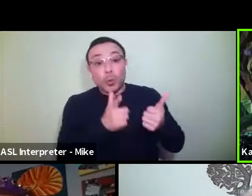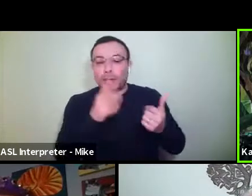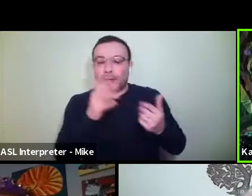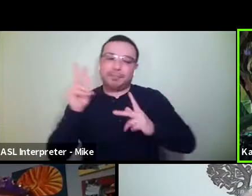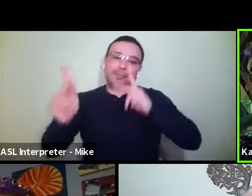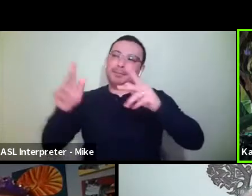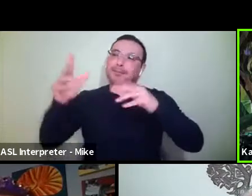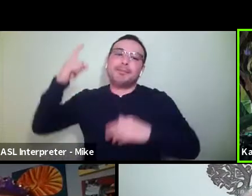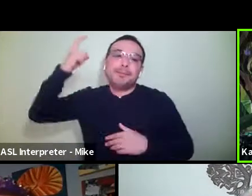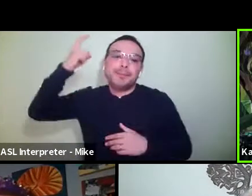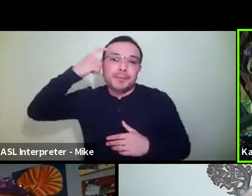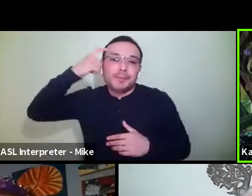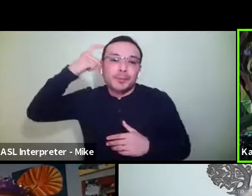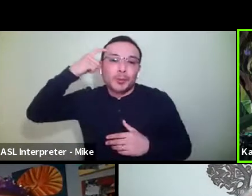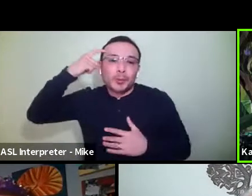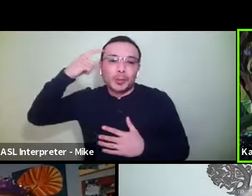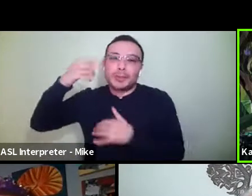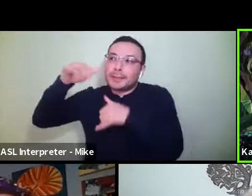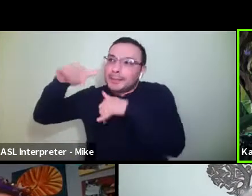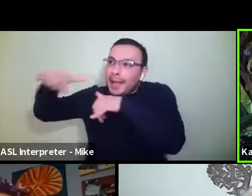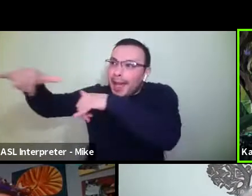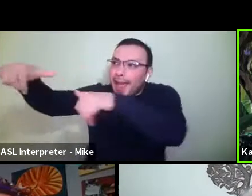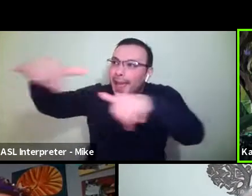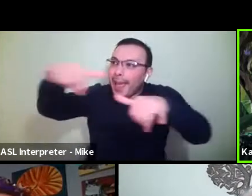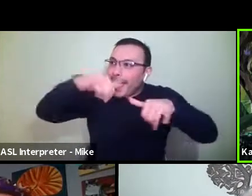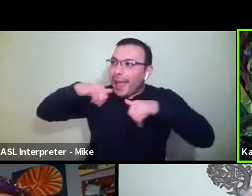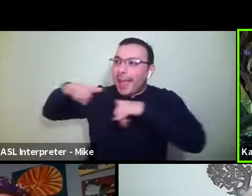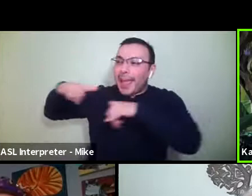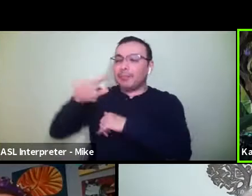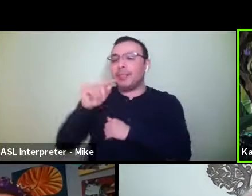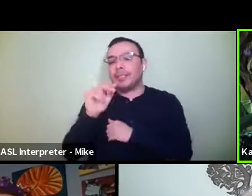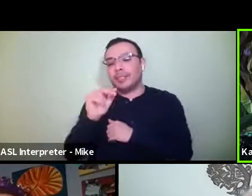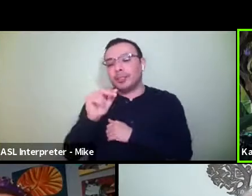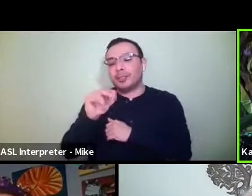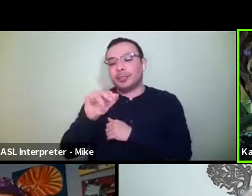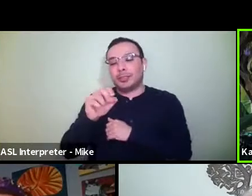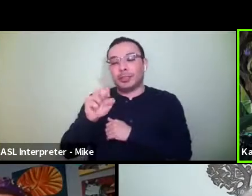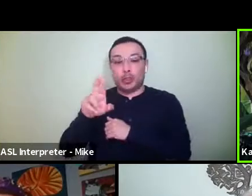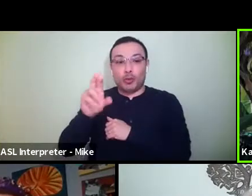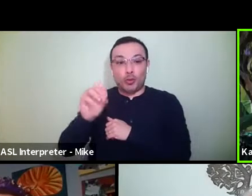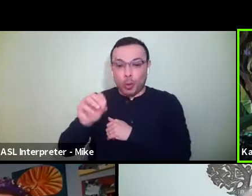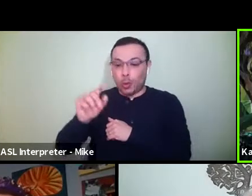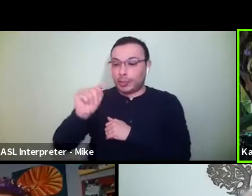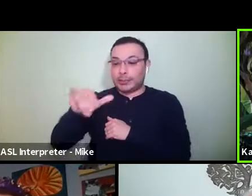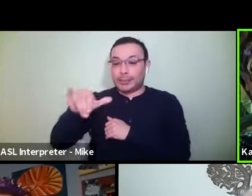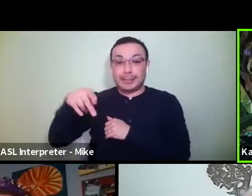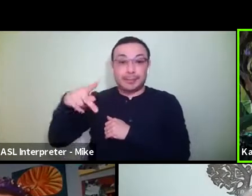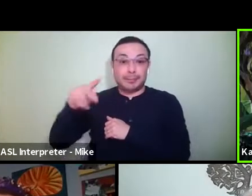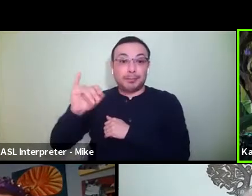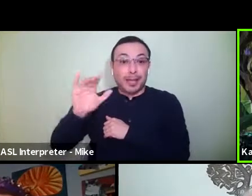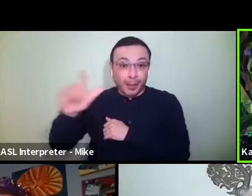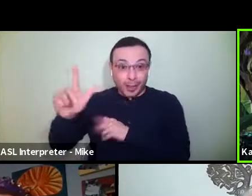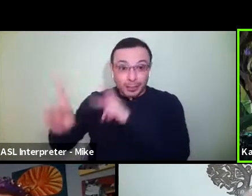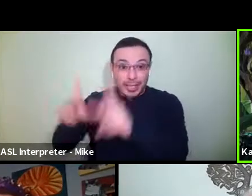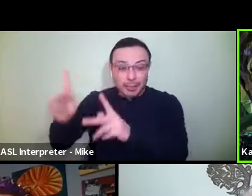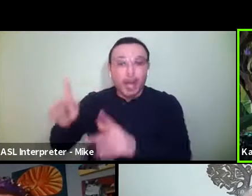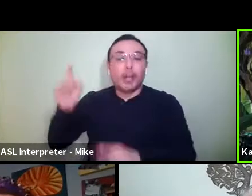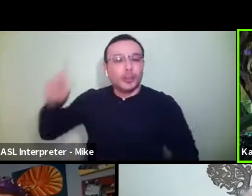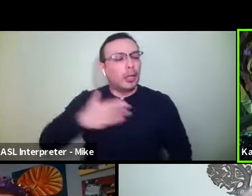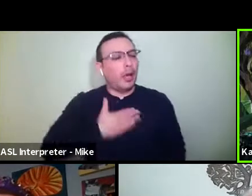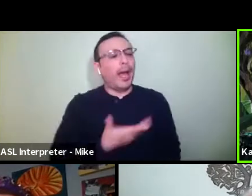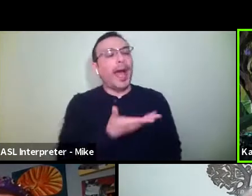these changes onto society. And to, you know, so that, again,